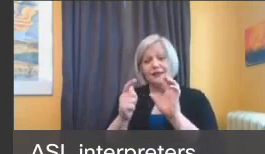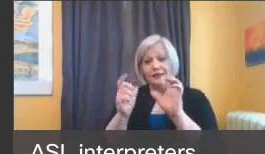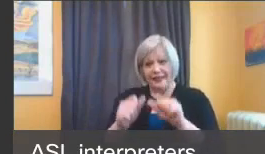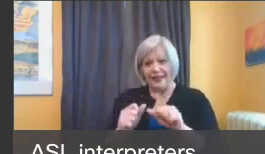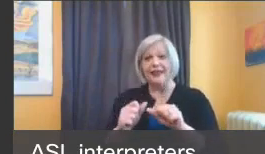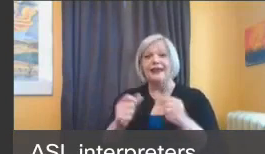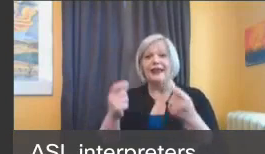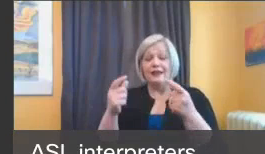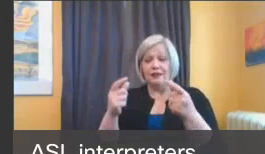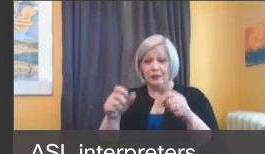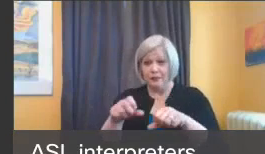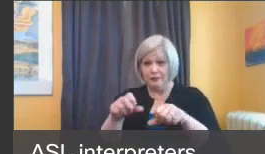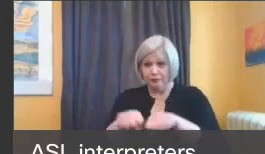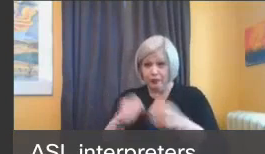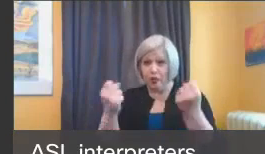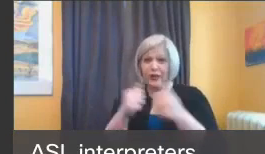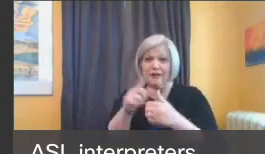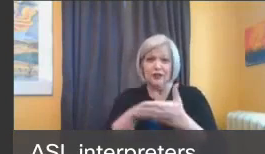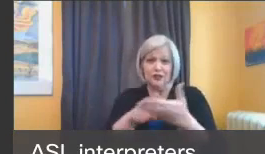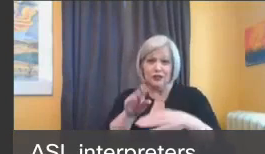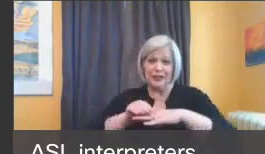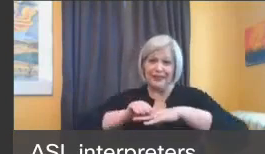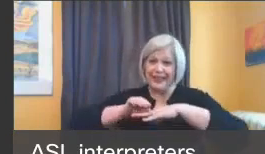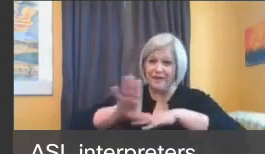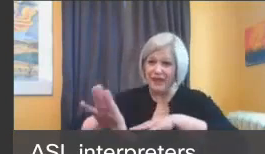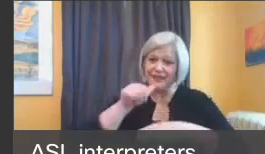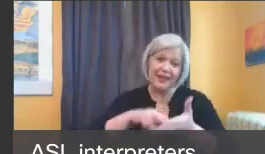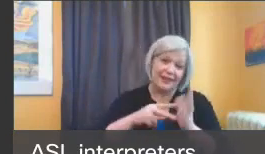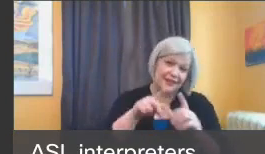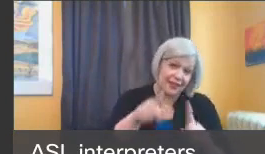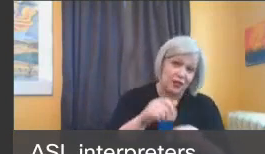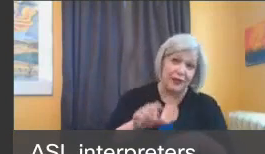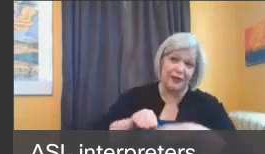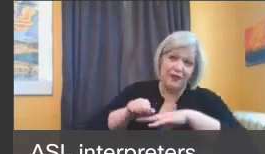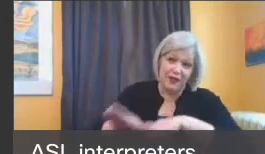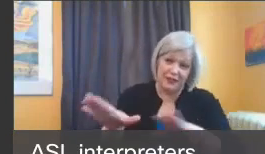has a discriminatory effect. The 14th Amendment right to vote